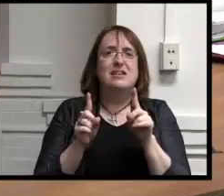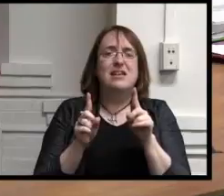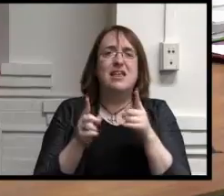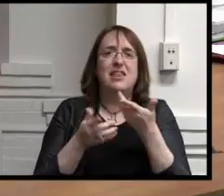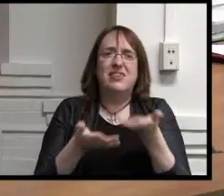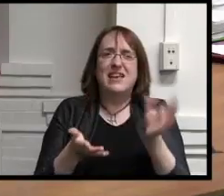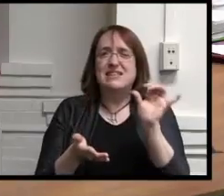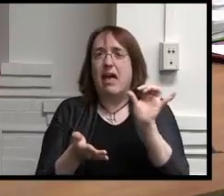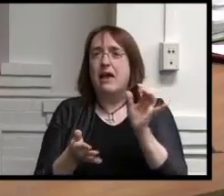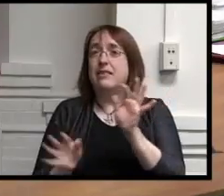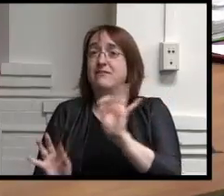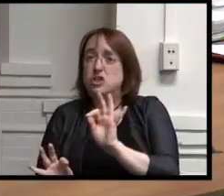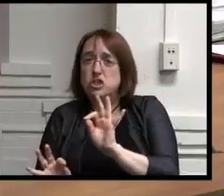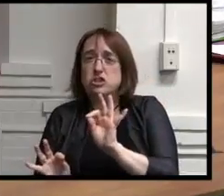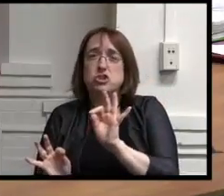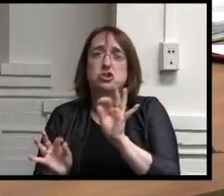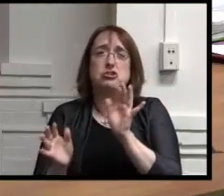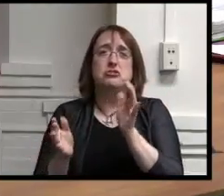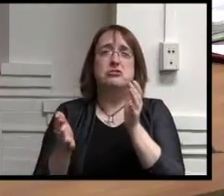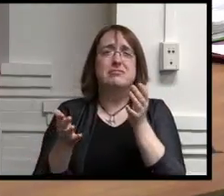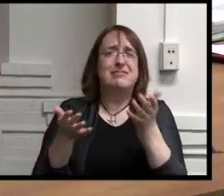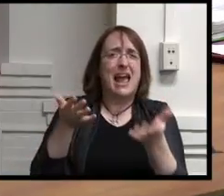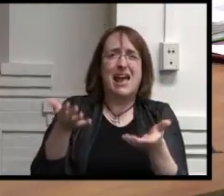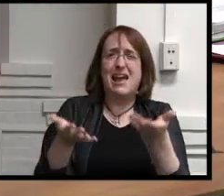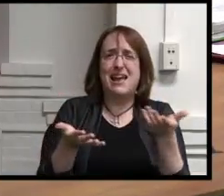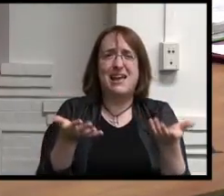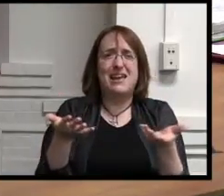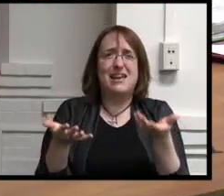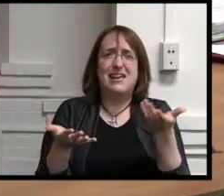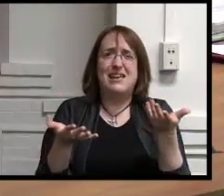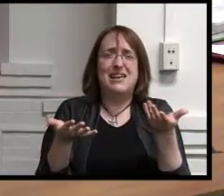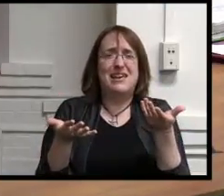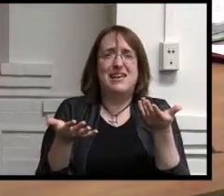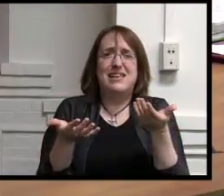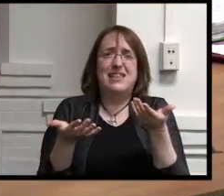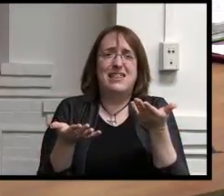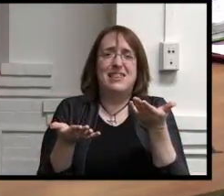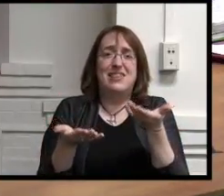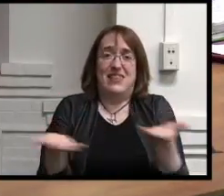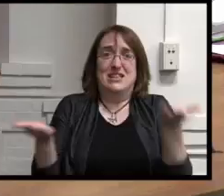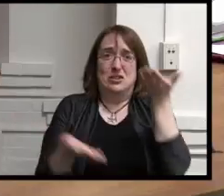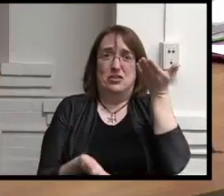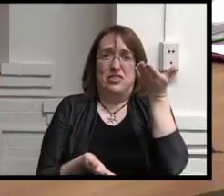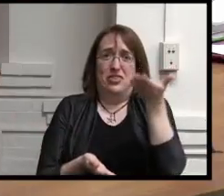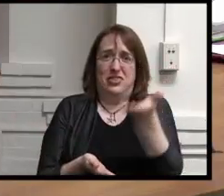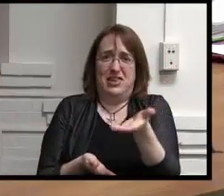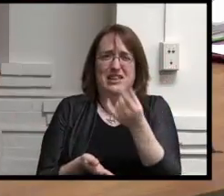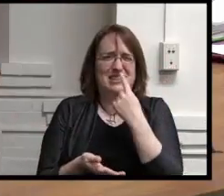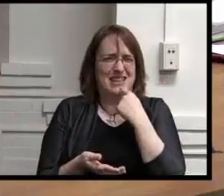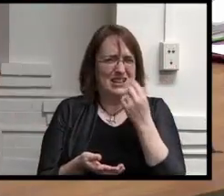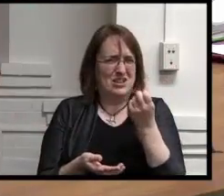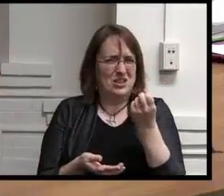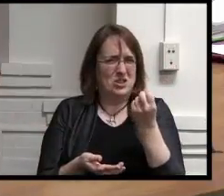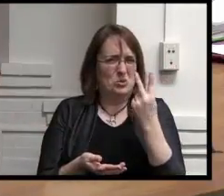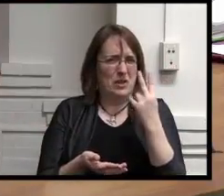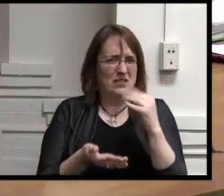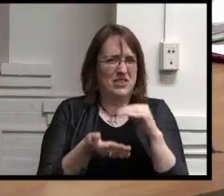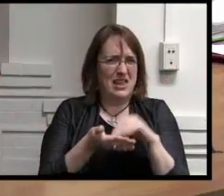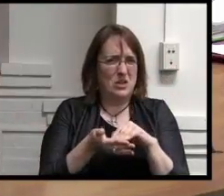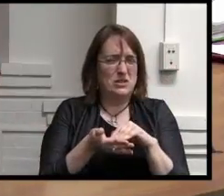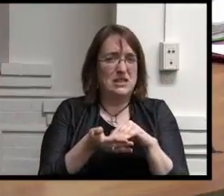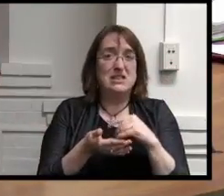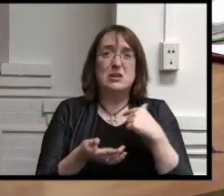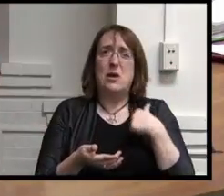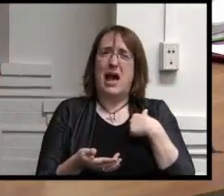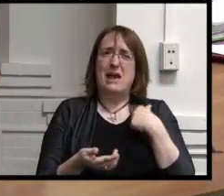furniture, how did you, it's there. Now, you said there was 12,000, and I would agree